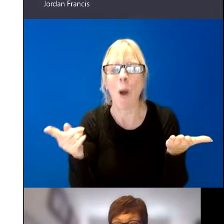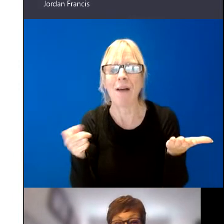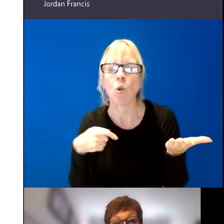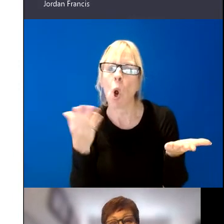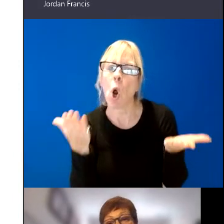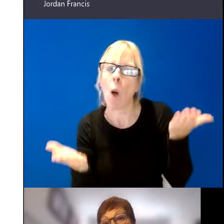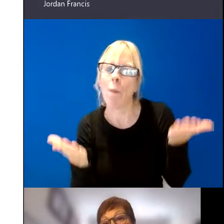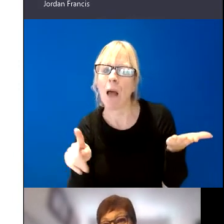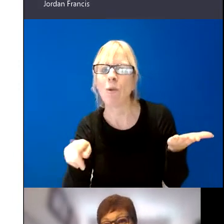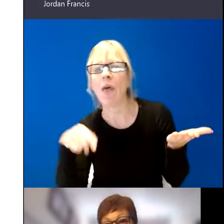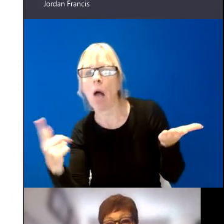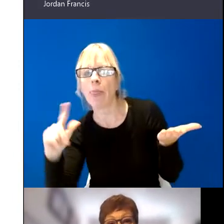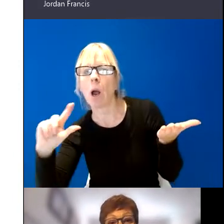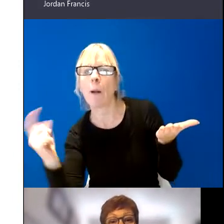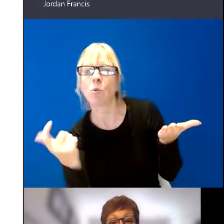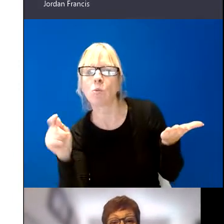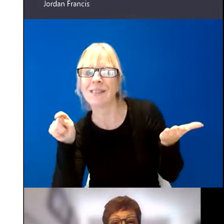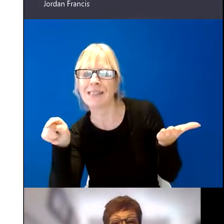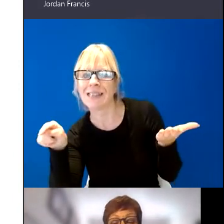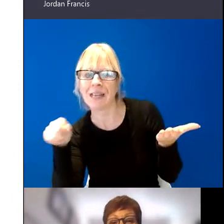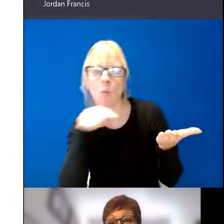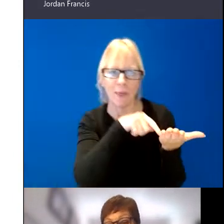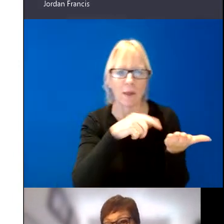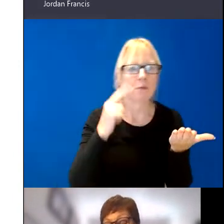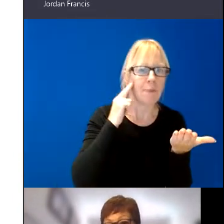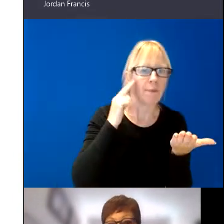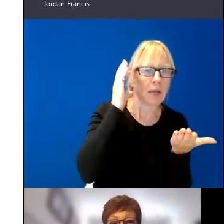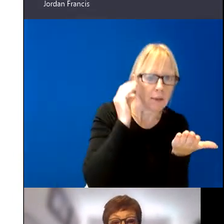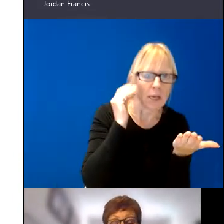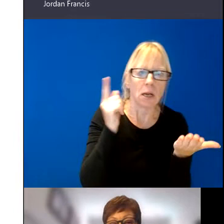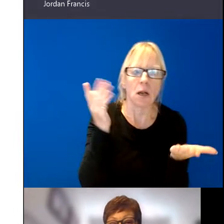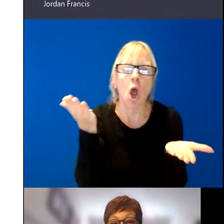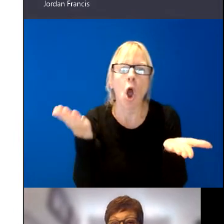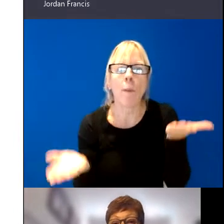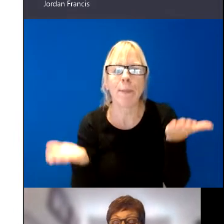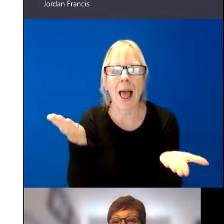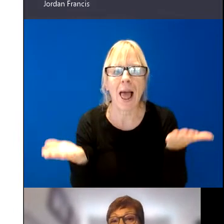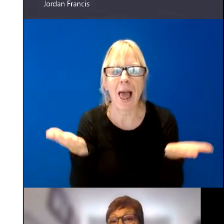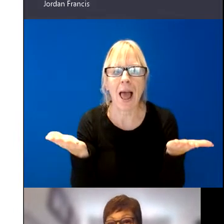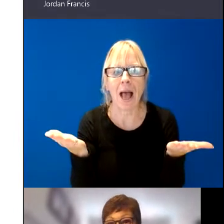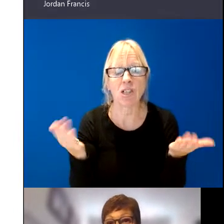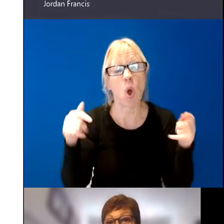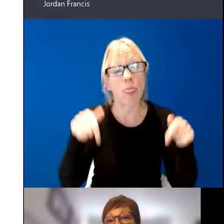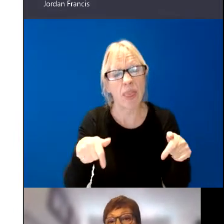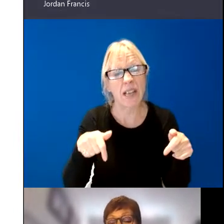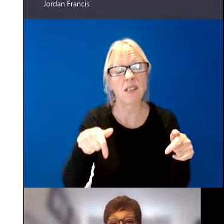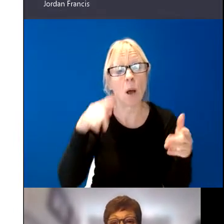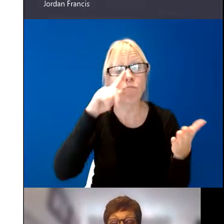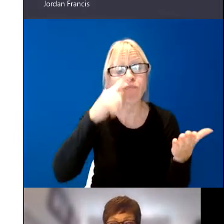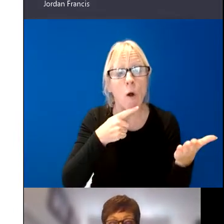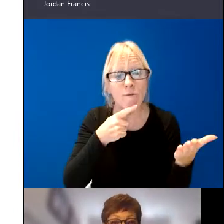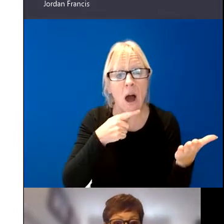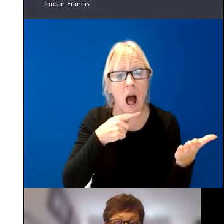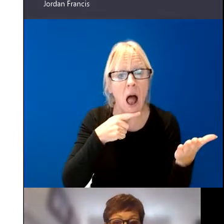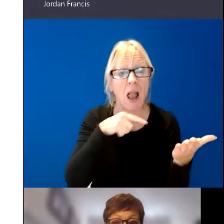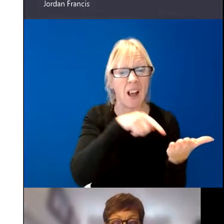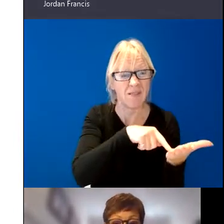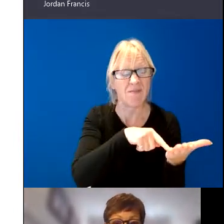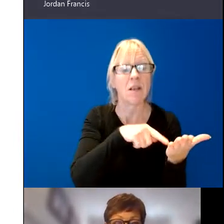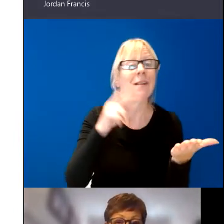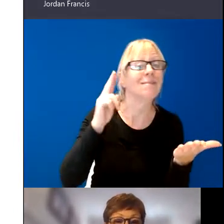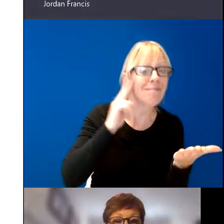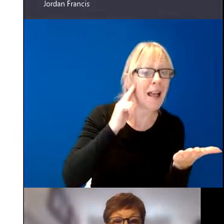of interest in the community health profile and comparing it with other populations. So in this profile, there's quite a lot of comparison to the hearing population in